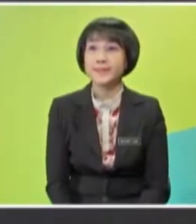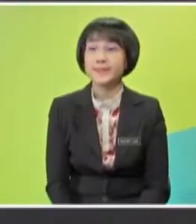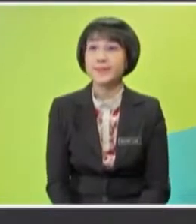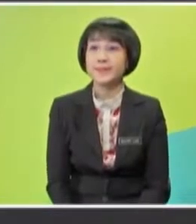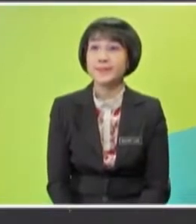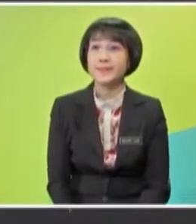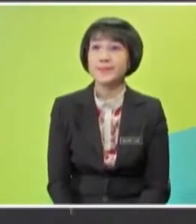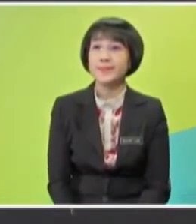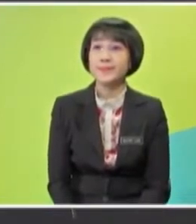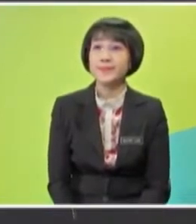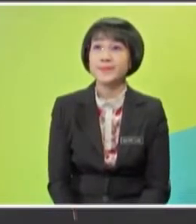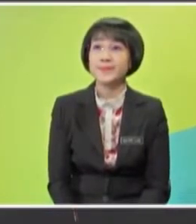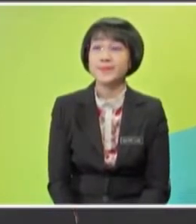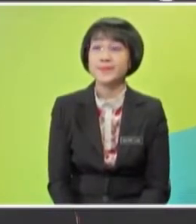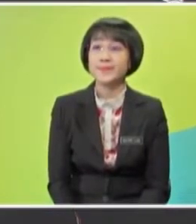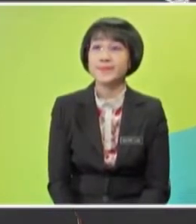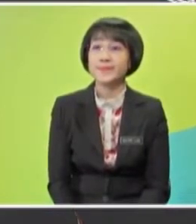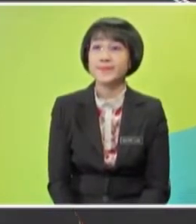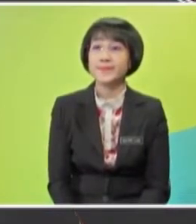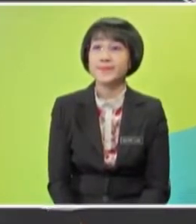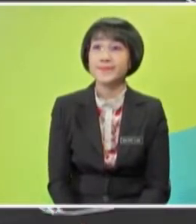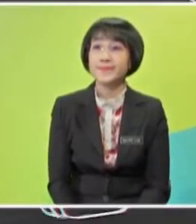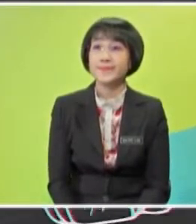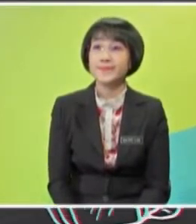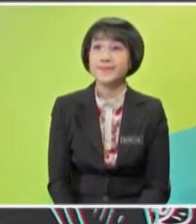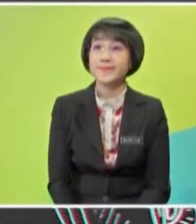Anis, probably you should turn on your microphone, please.